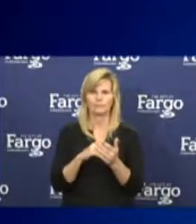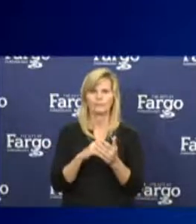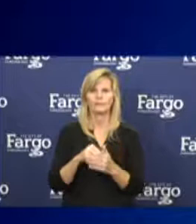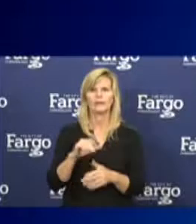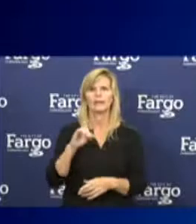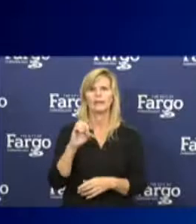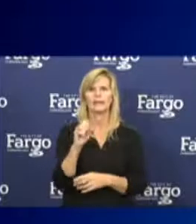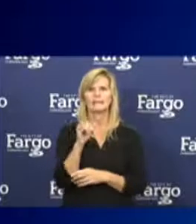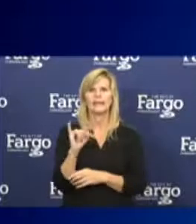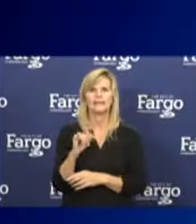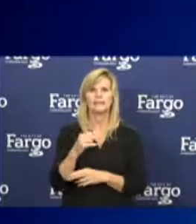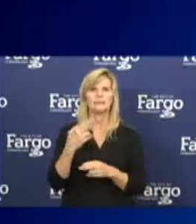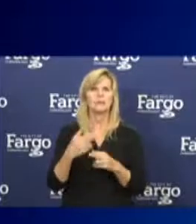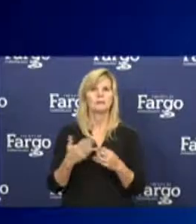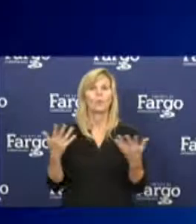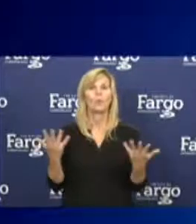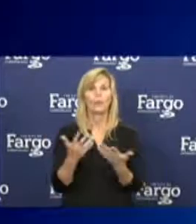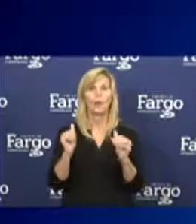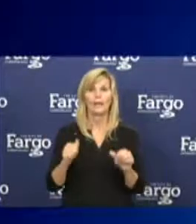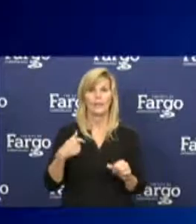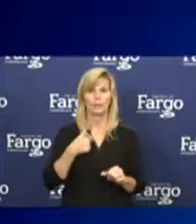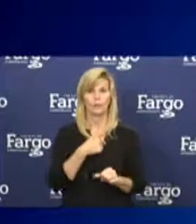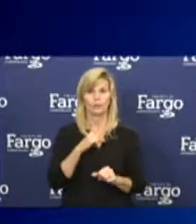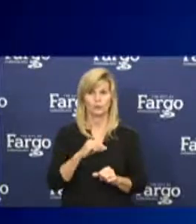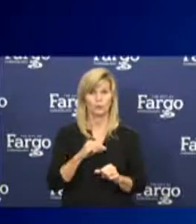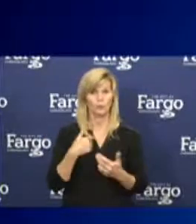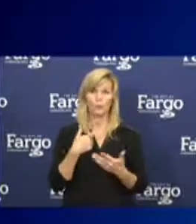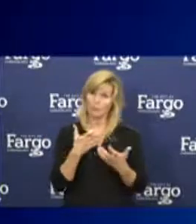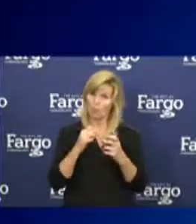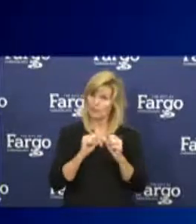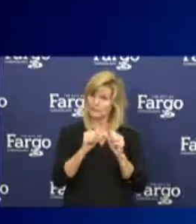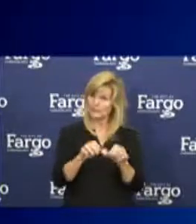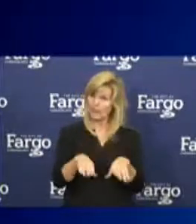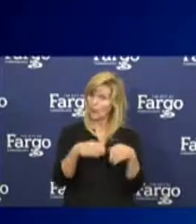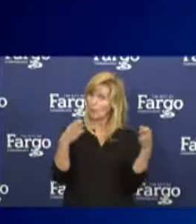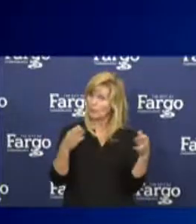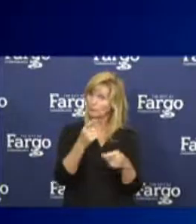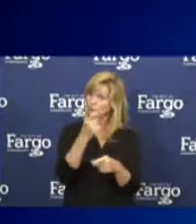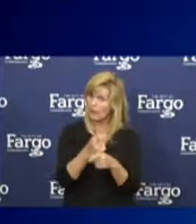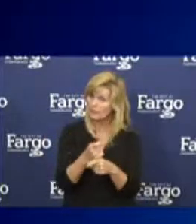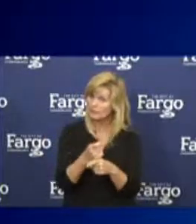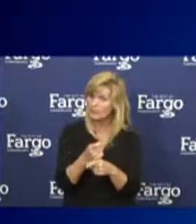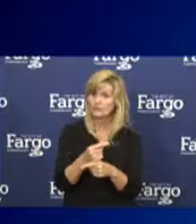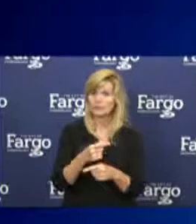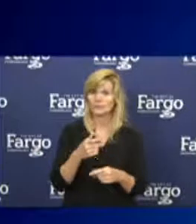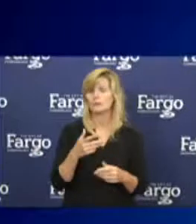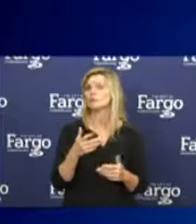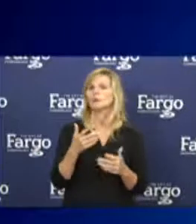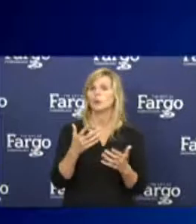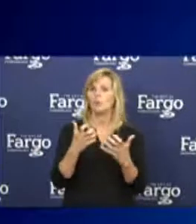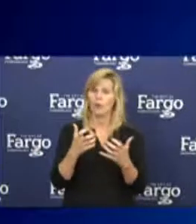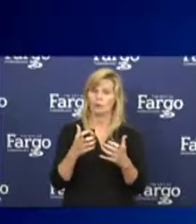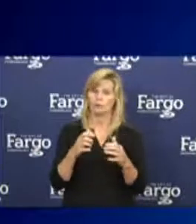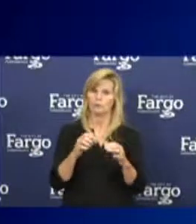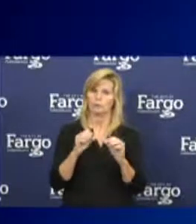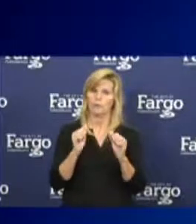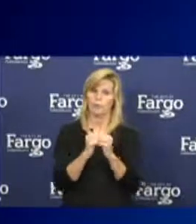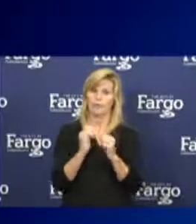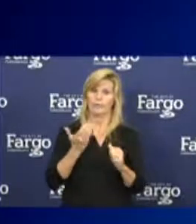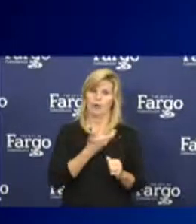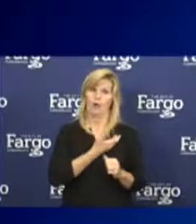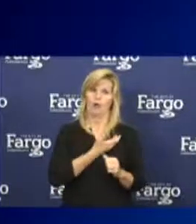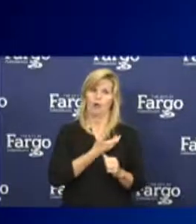had mentioned earlier, what can we do to stay open? I mean, we all want to stay open. We all want to stay with our freedoms